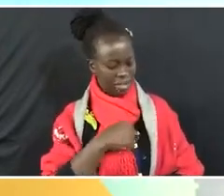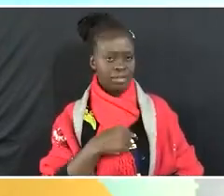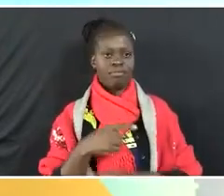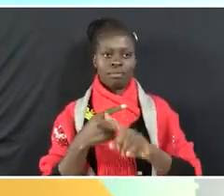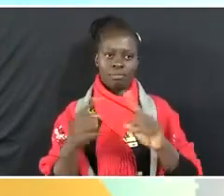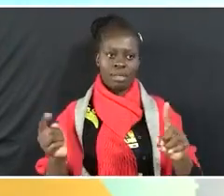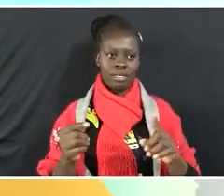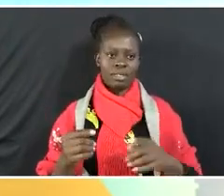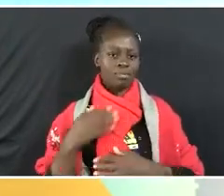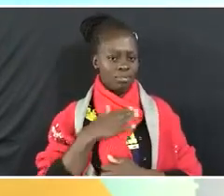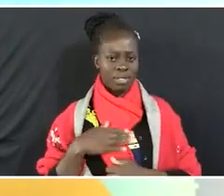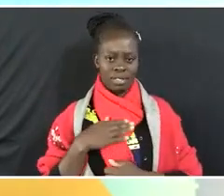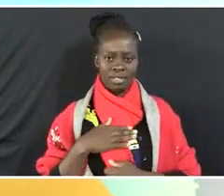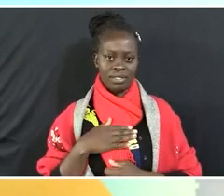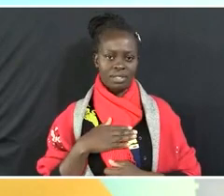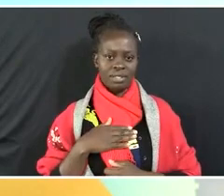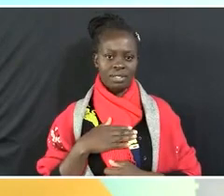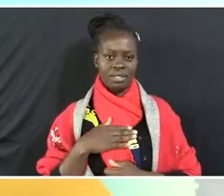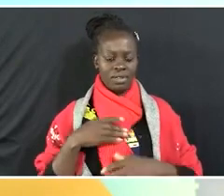let them come home.